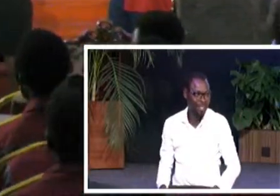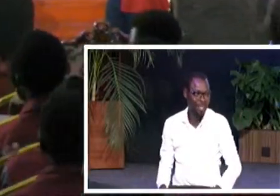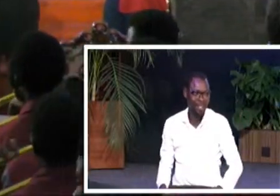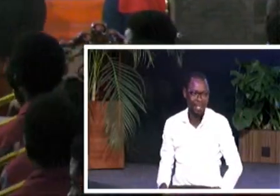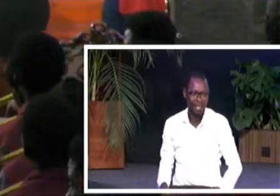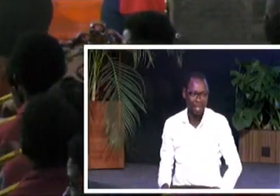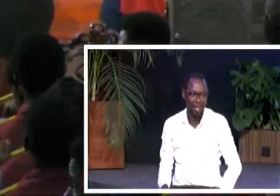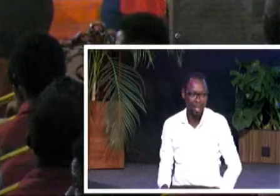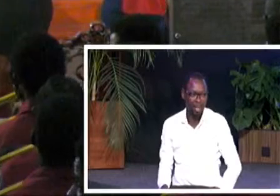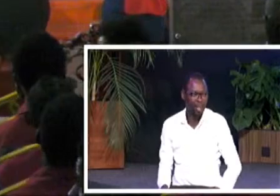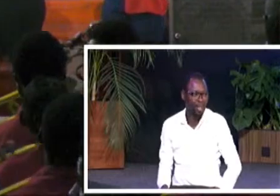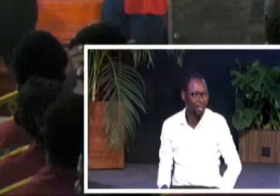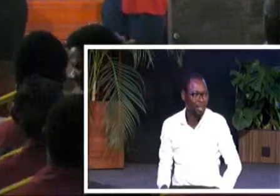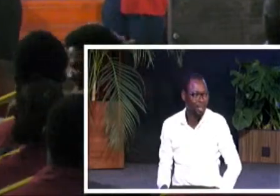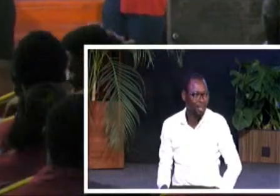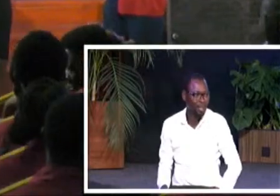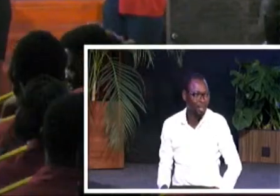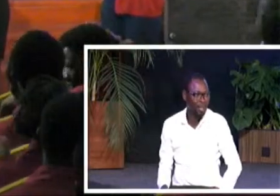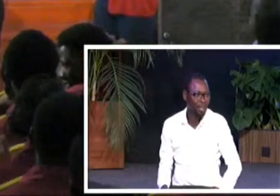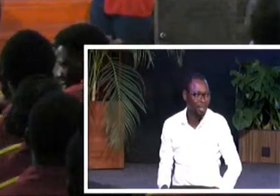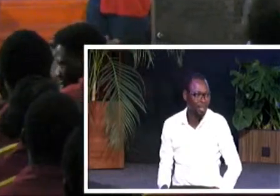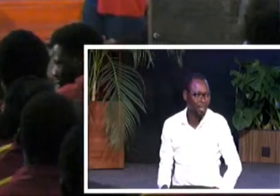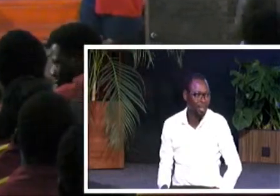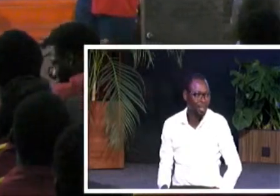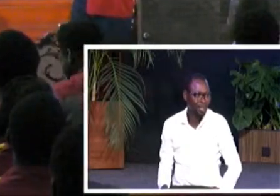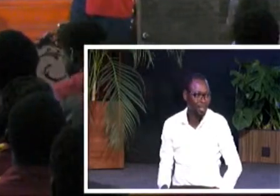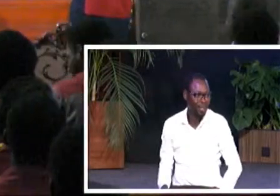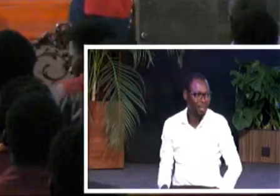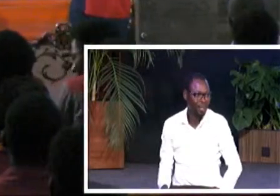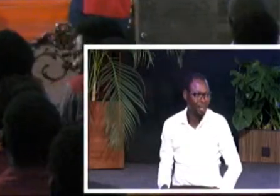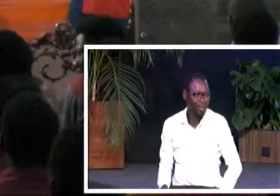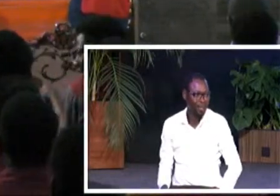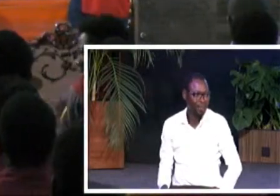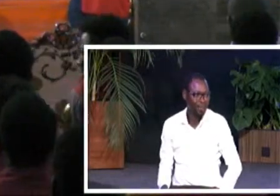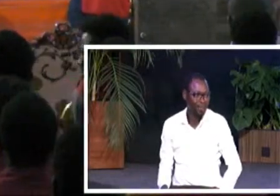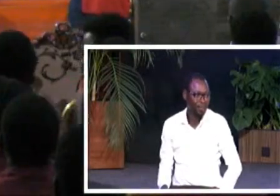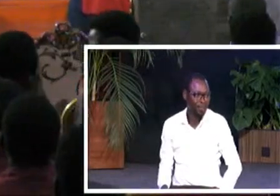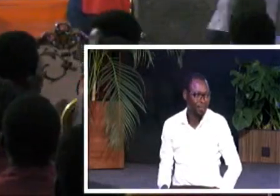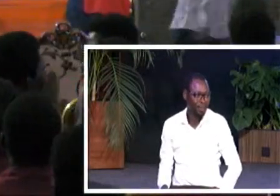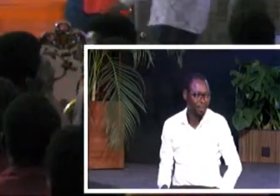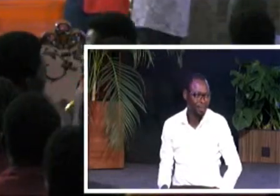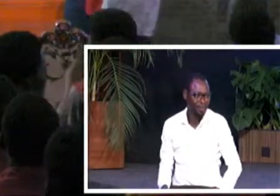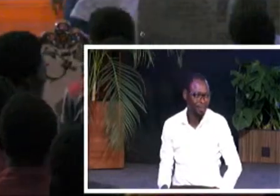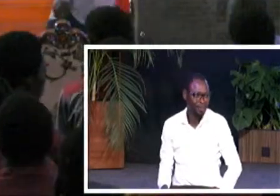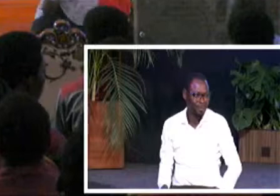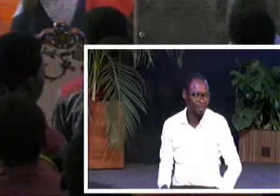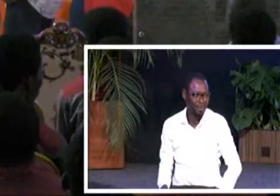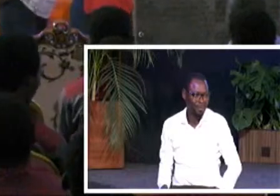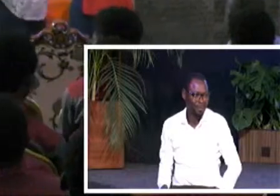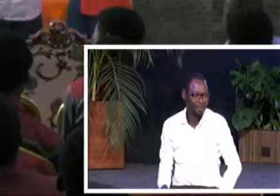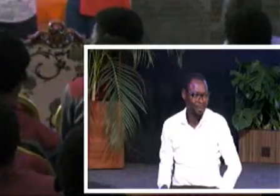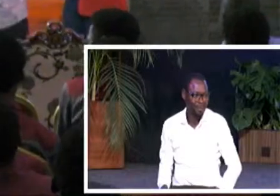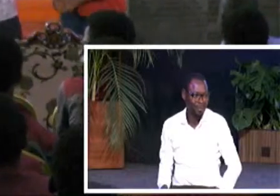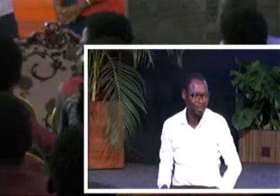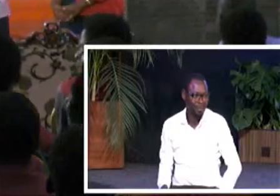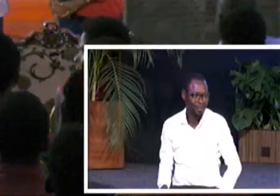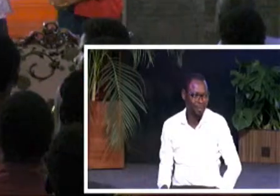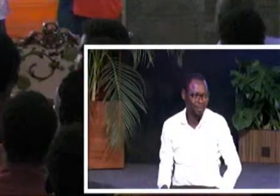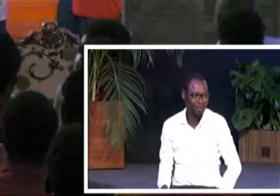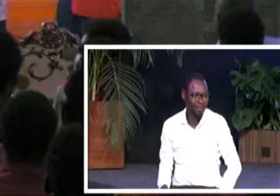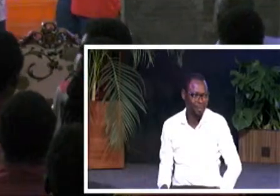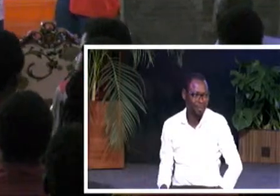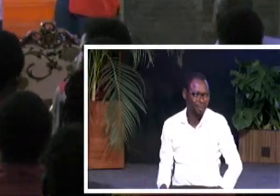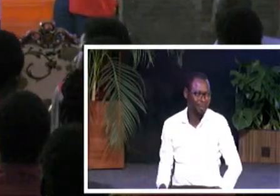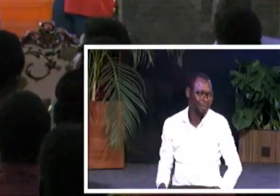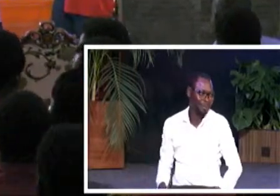I can't believe it. Are you serious? Like, you came, tell me. Where, oh, you're clapping for her. You're